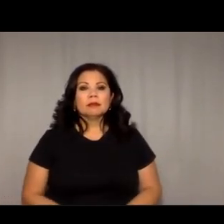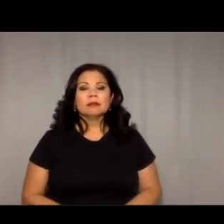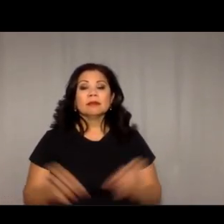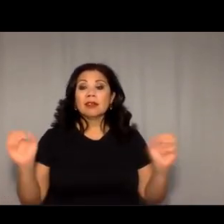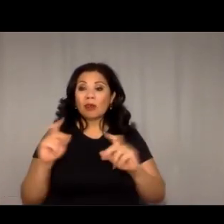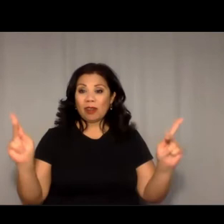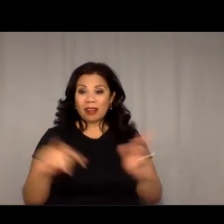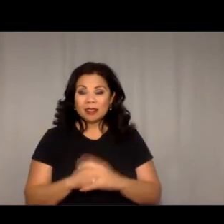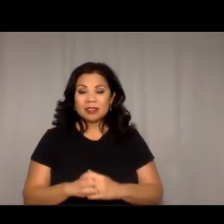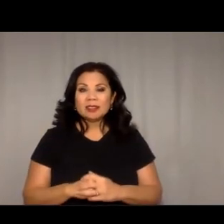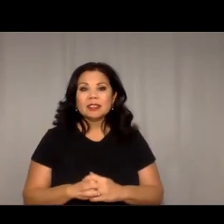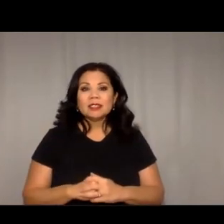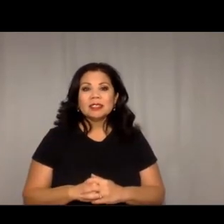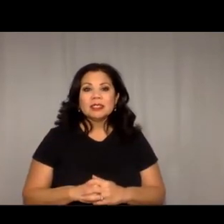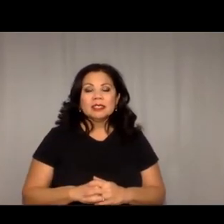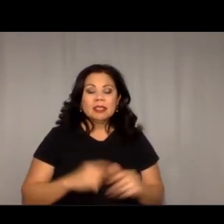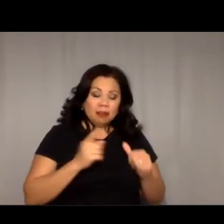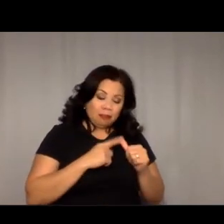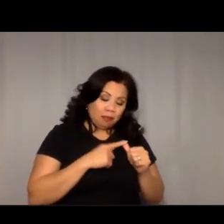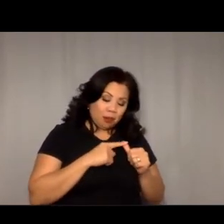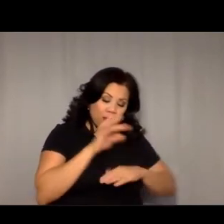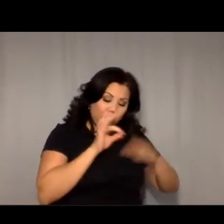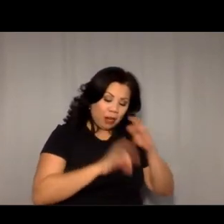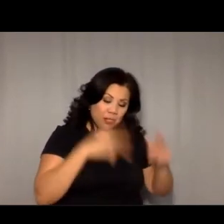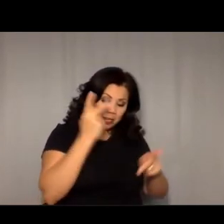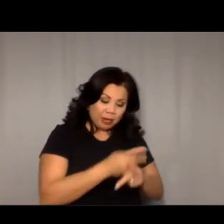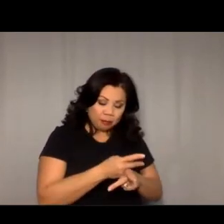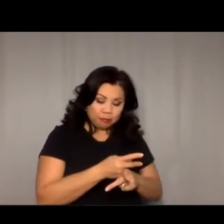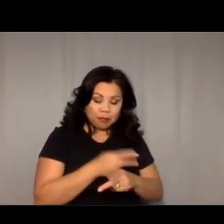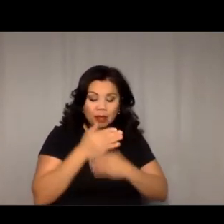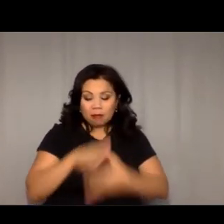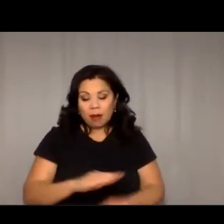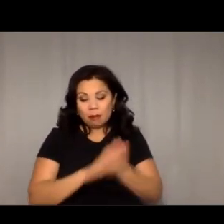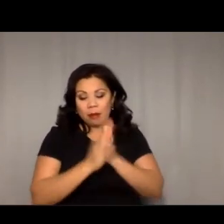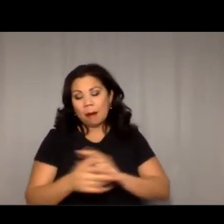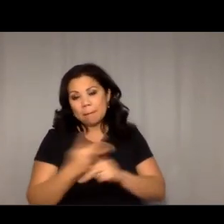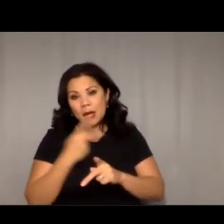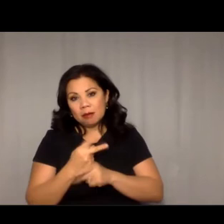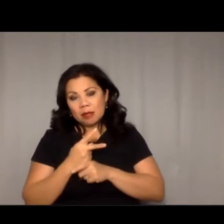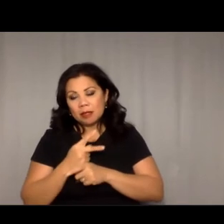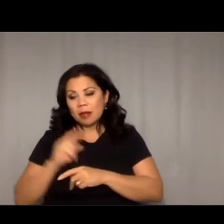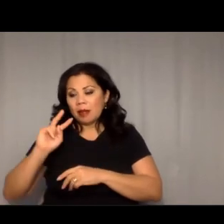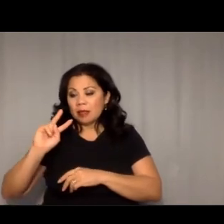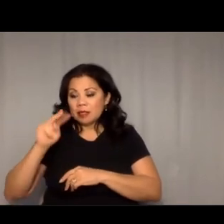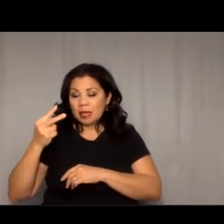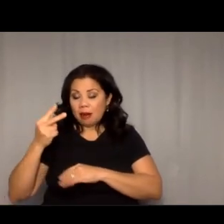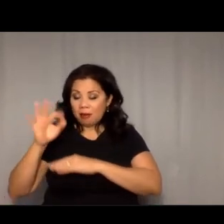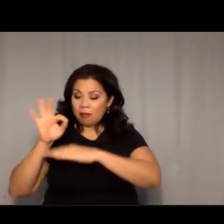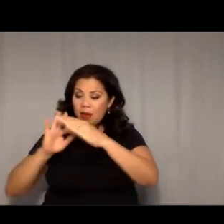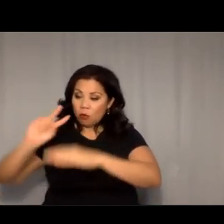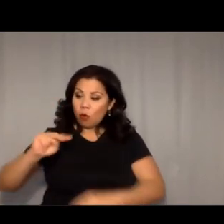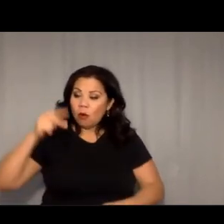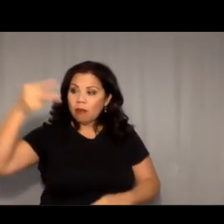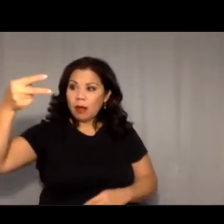All right, so keep the first one, change the division to multiplication, and flip that second fraction.